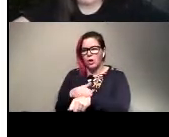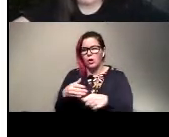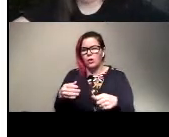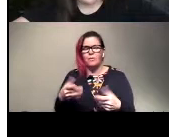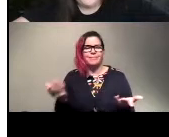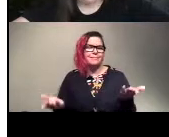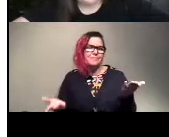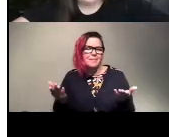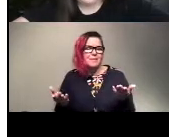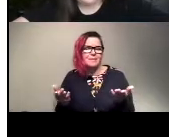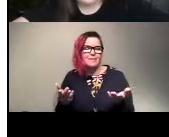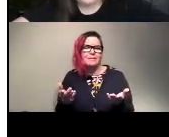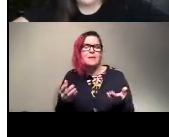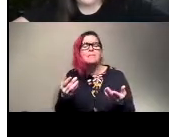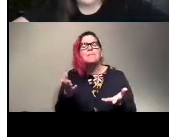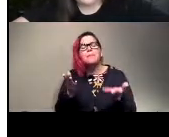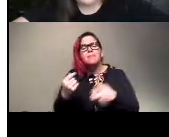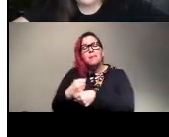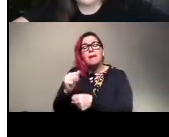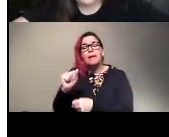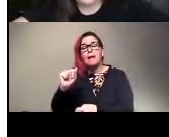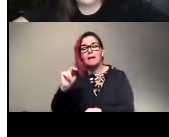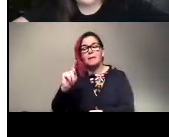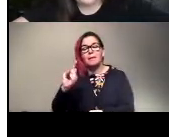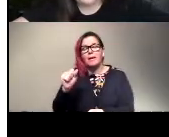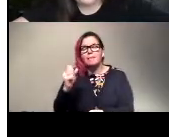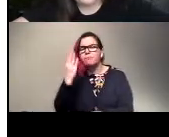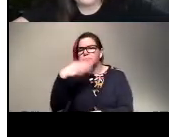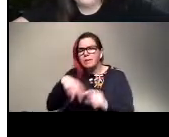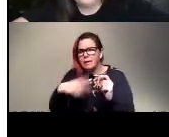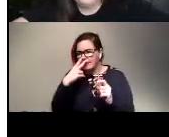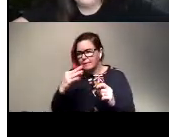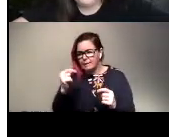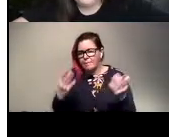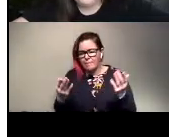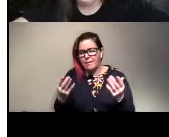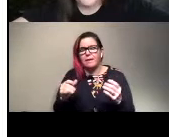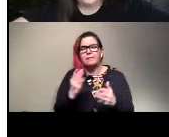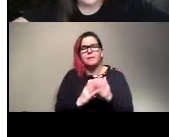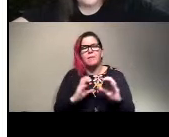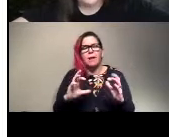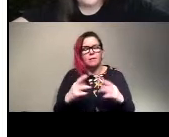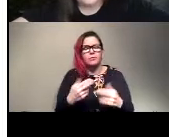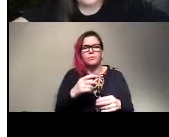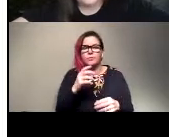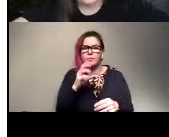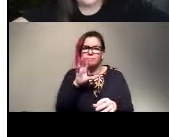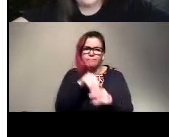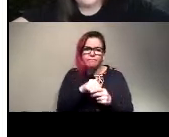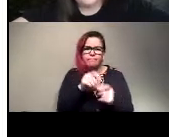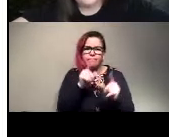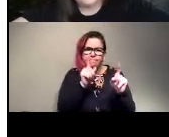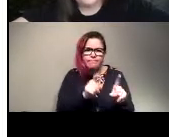able to, it might still be producing antibiotic, but you just can't see it. And so those are some things that actually some of our classrooms have been really interested in testing.